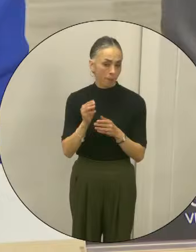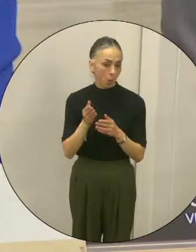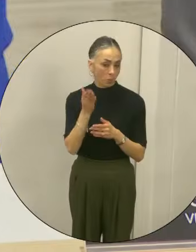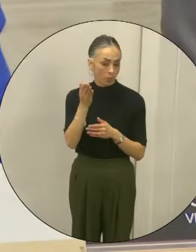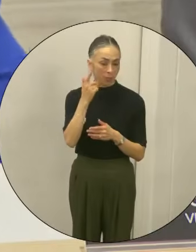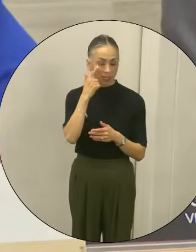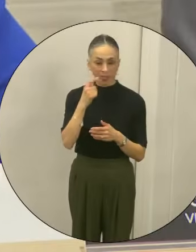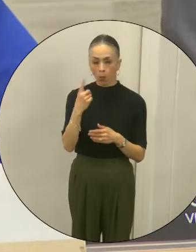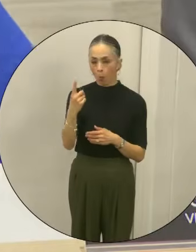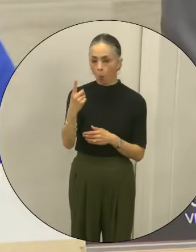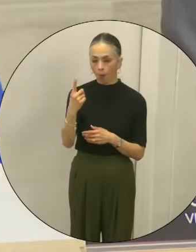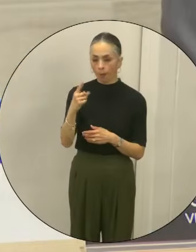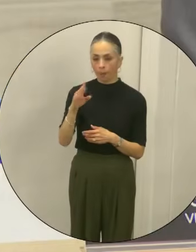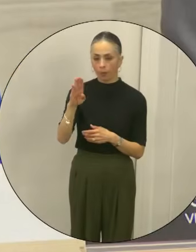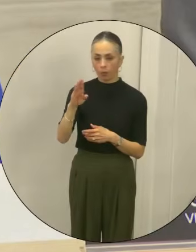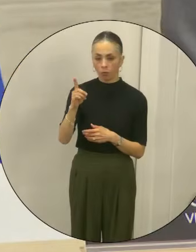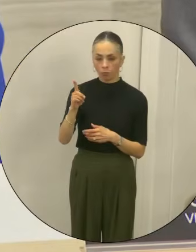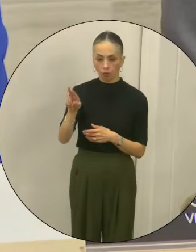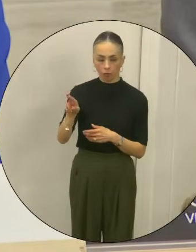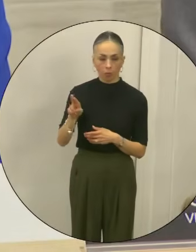two questions.